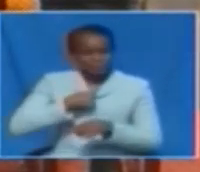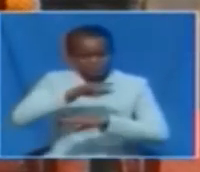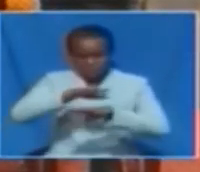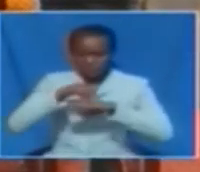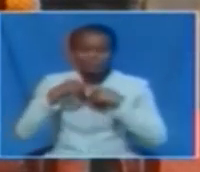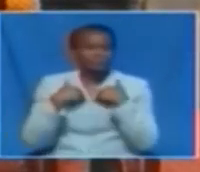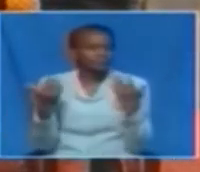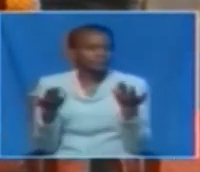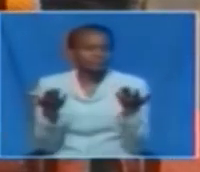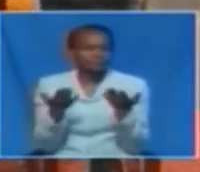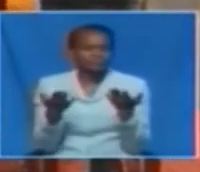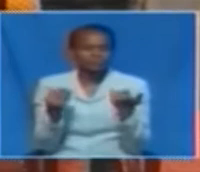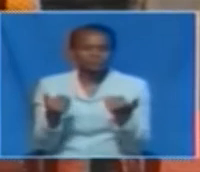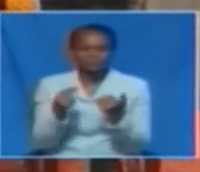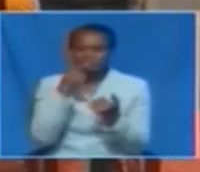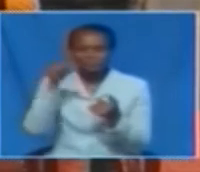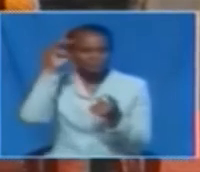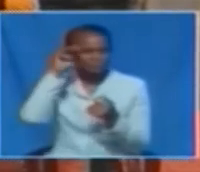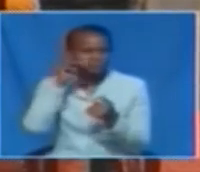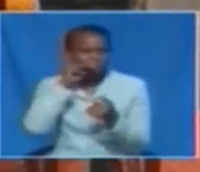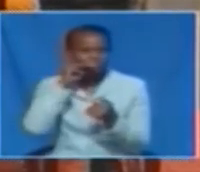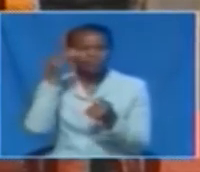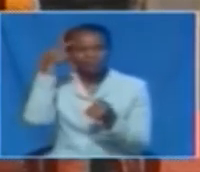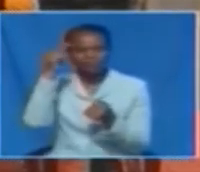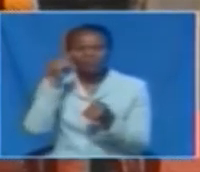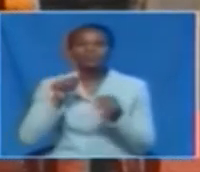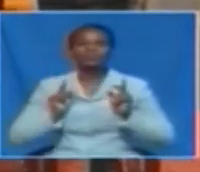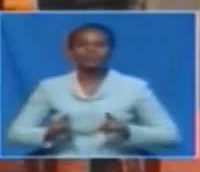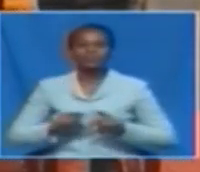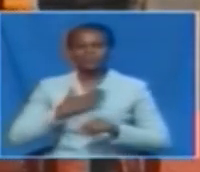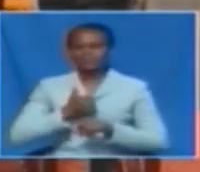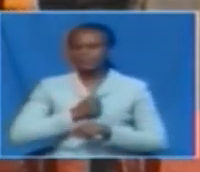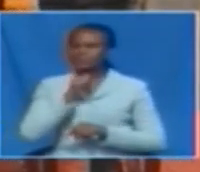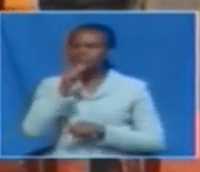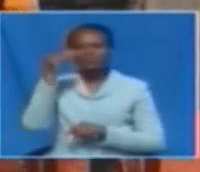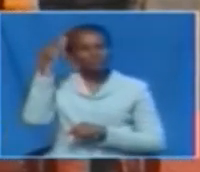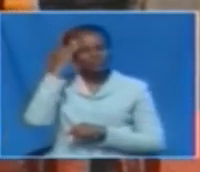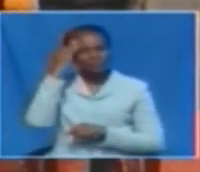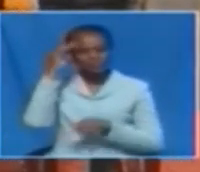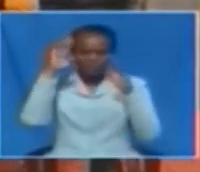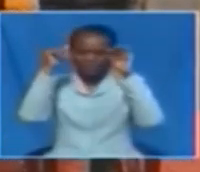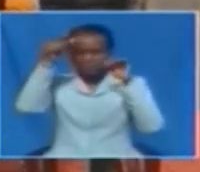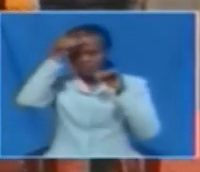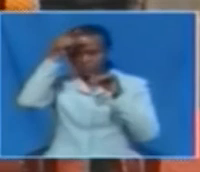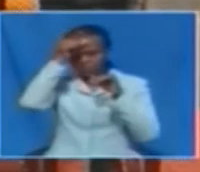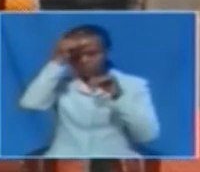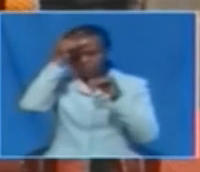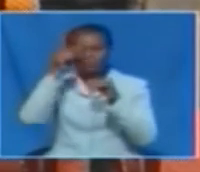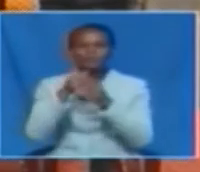alliance. So to say Nevers Mumba is going there for personal reasons, I didn't even know President Lungu was going to make this request. If President